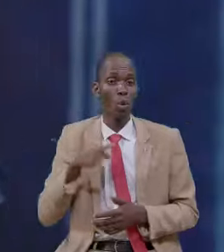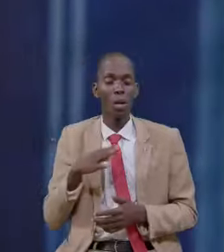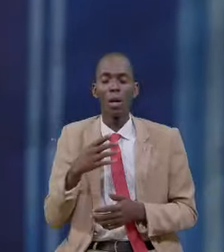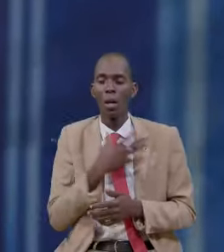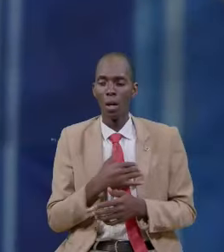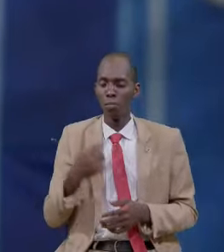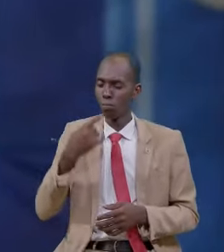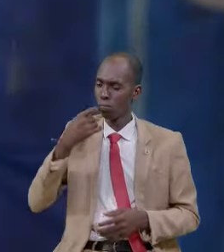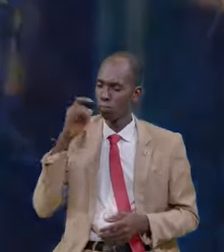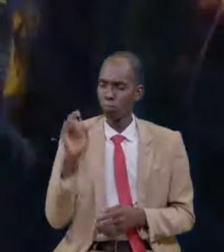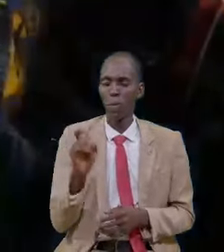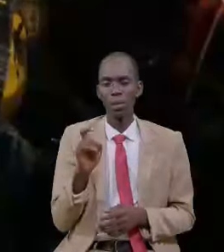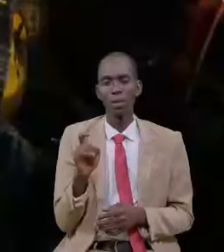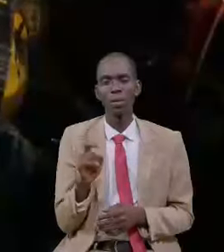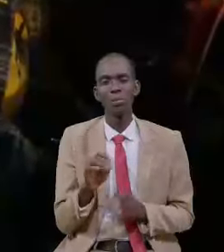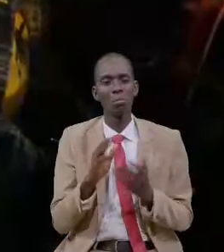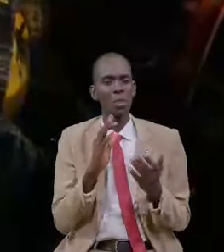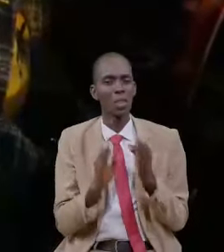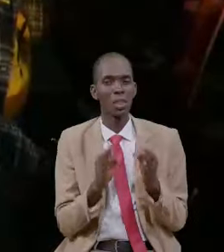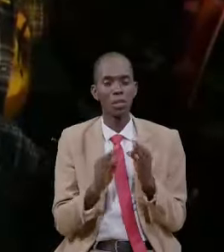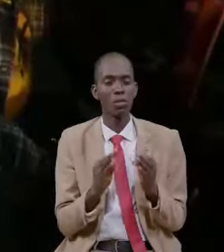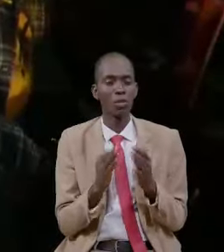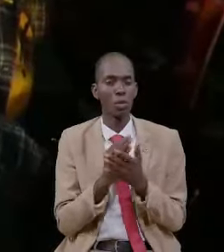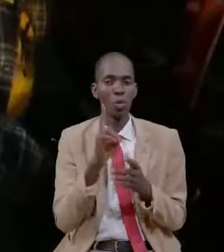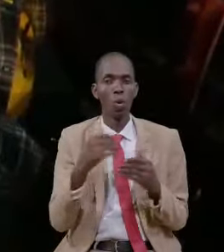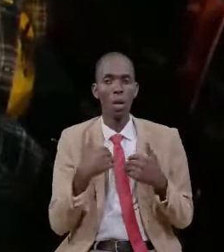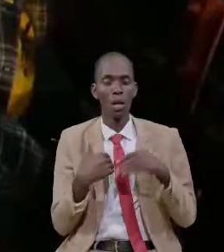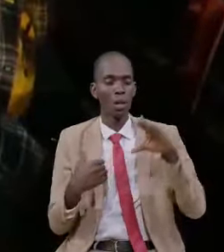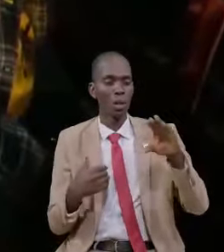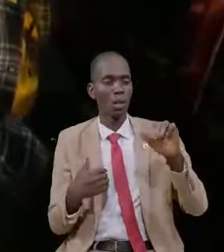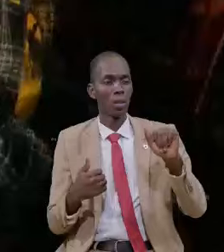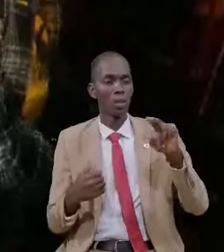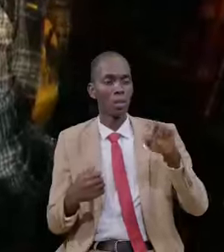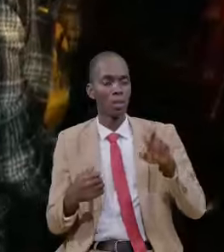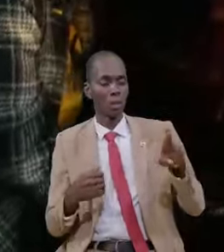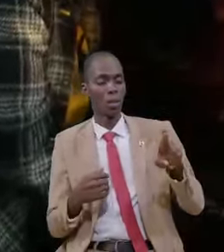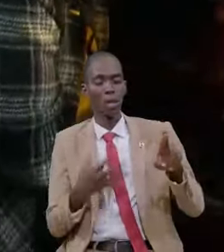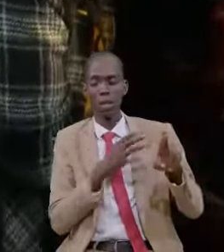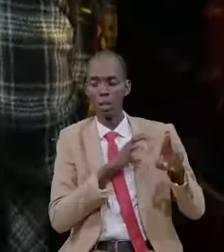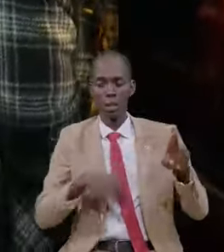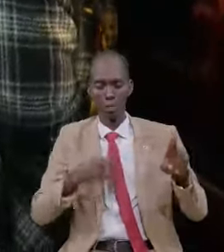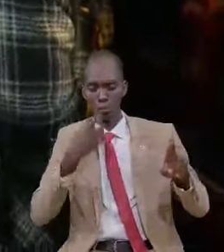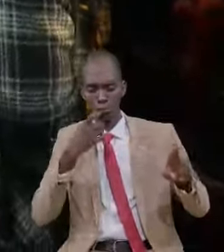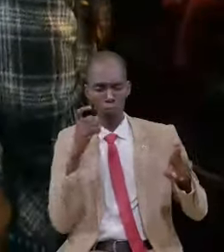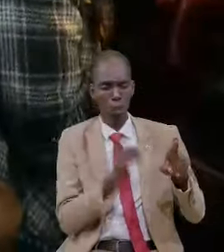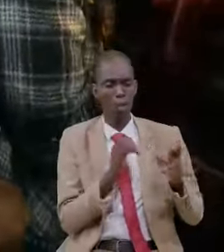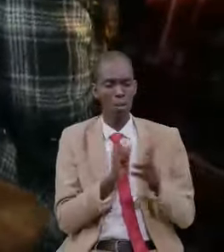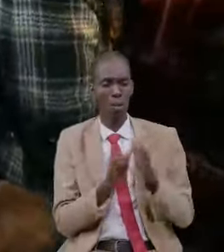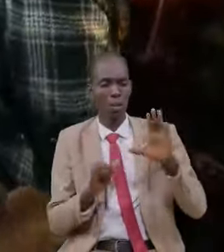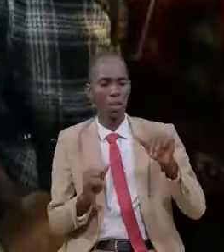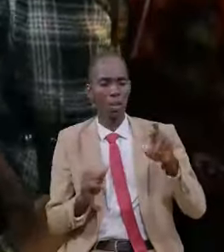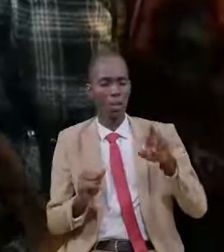When somebody has cancer and Christ rebukes that cancer, cancer will hear the rebuke of Christ.